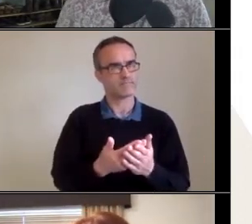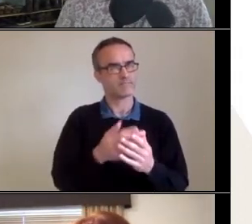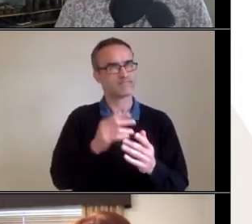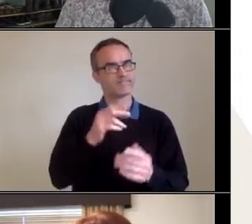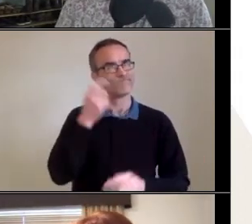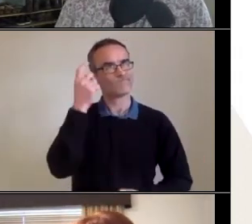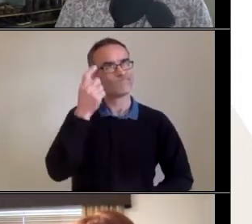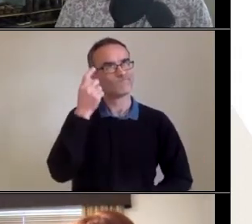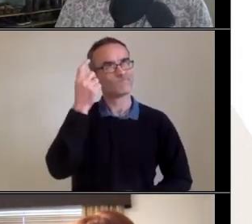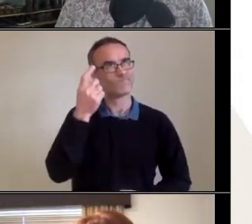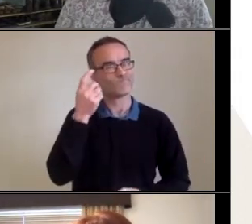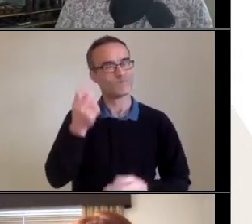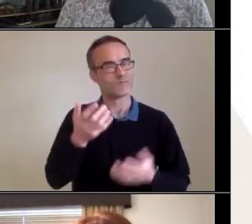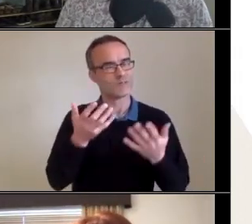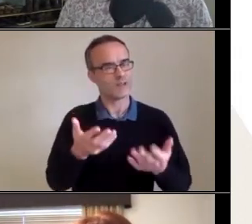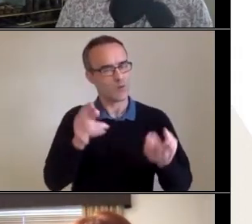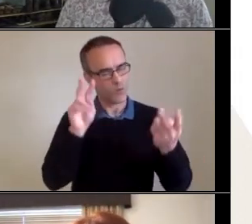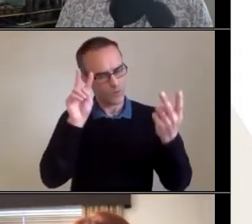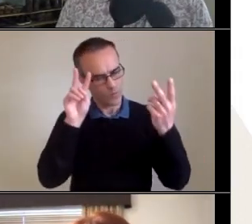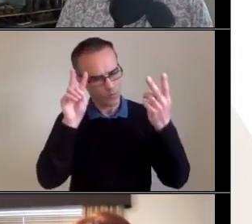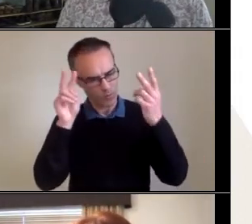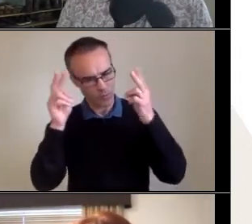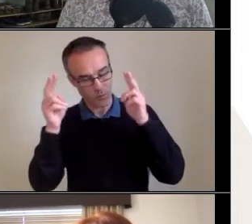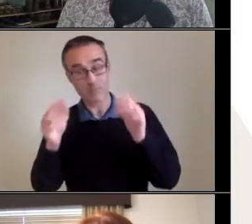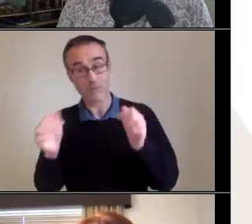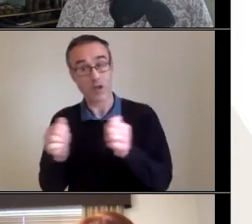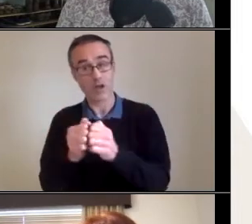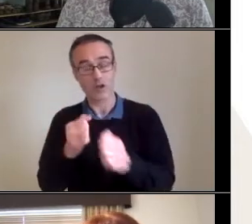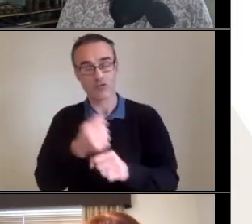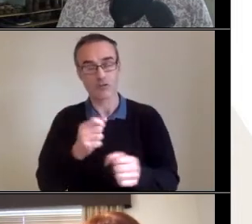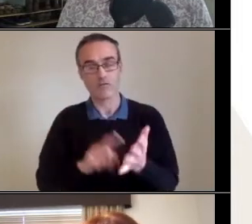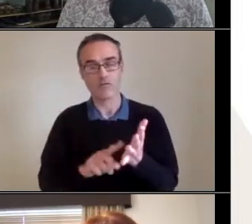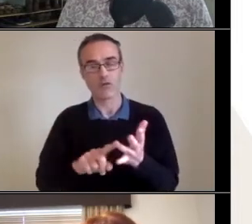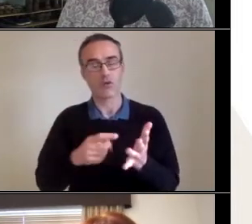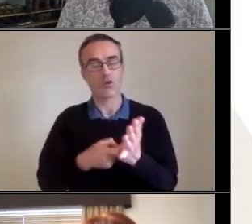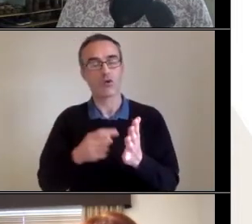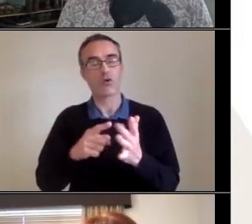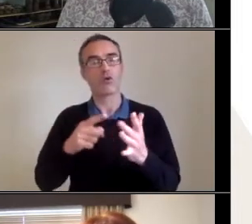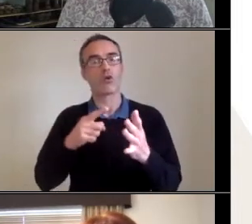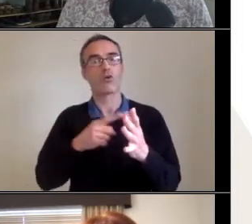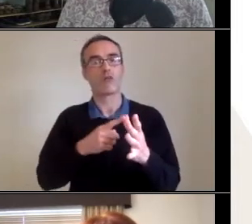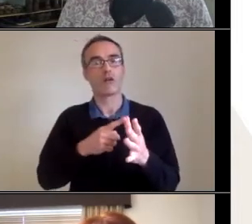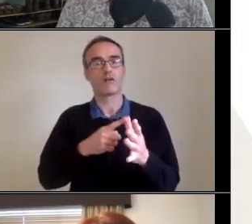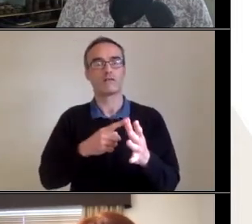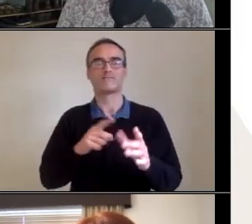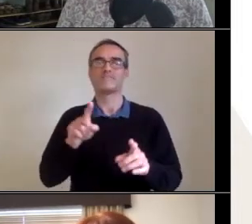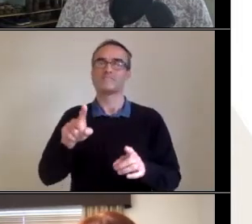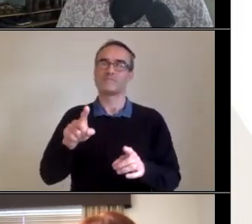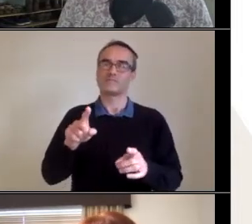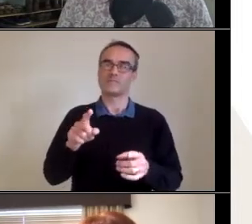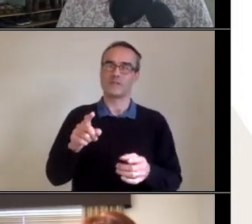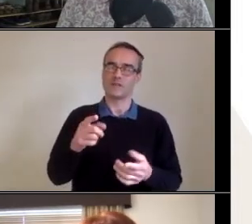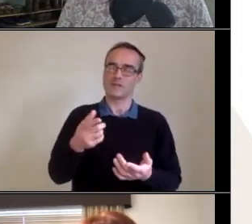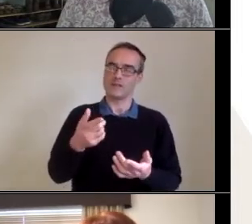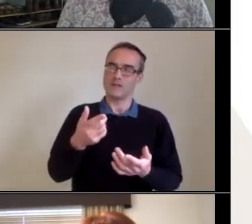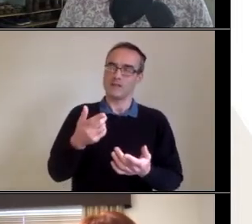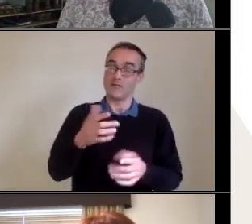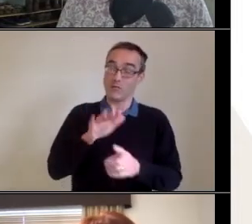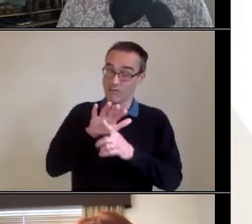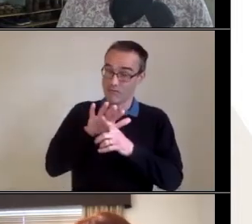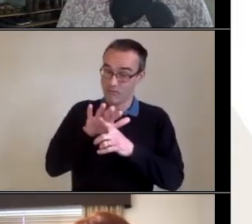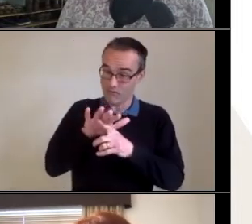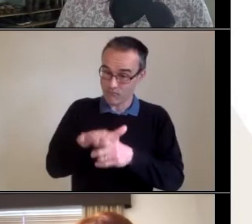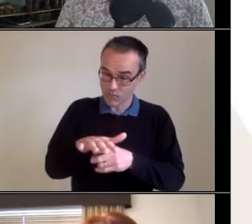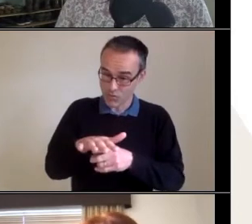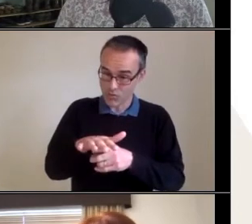agree very much with Gloria. There's been much discussion about quotas, and it's quite a controversial thing. You know, there's been this sense that, well, if we get all